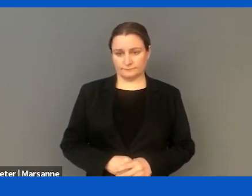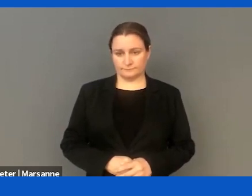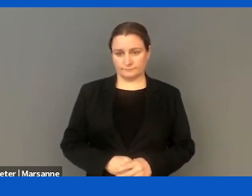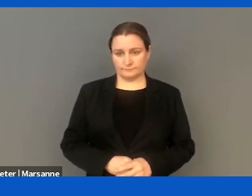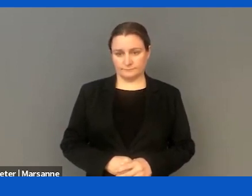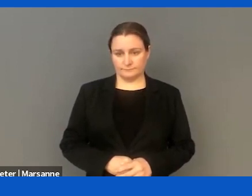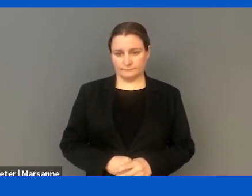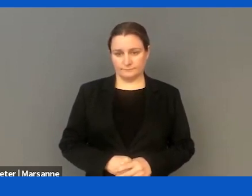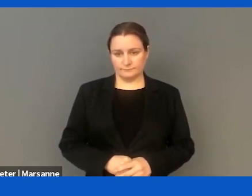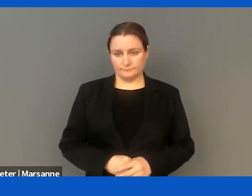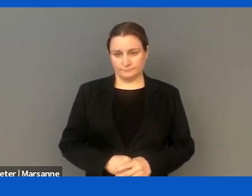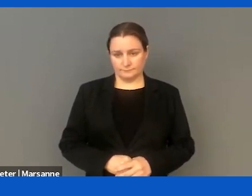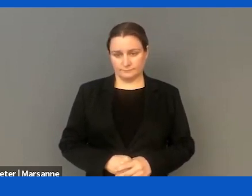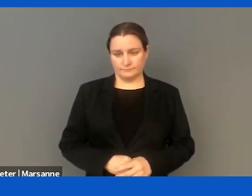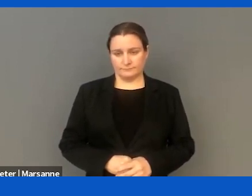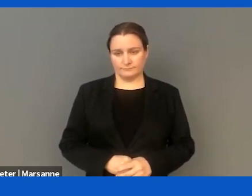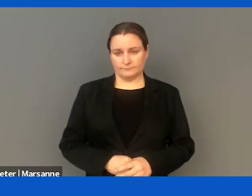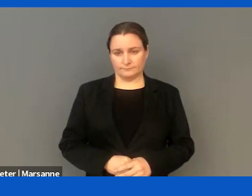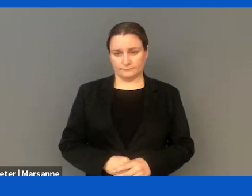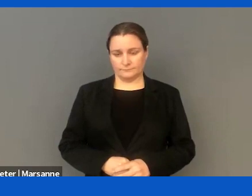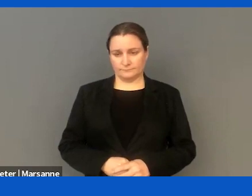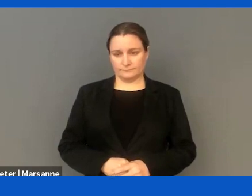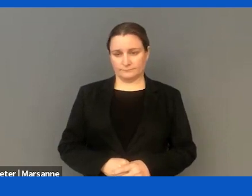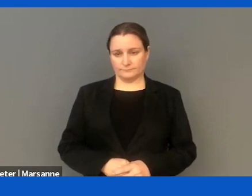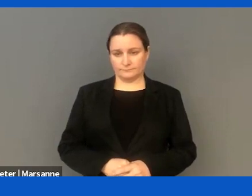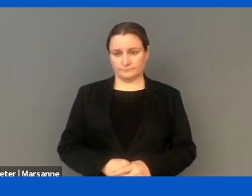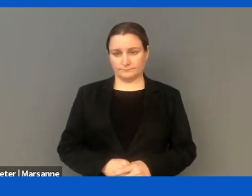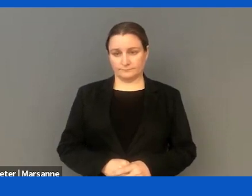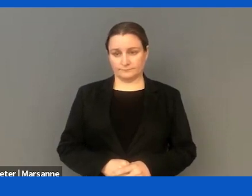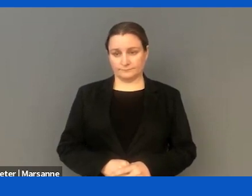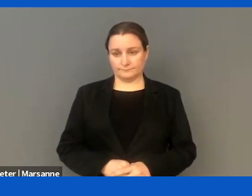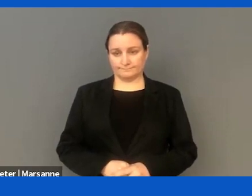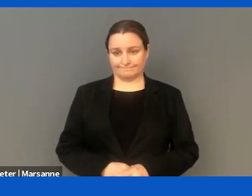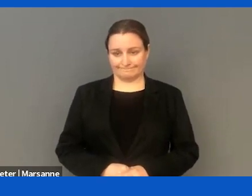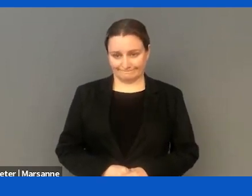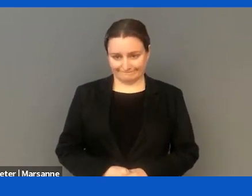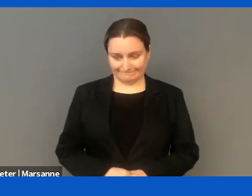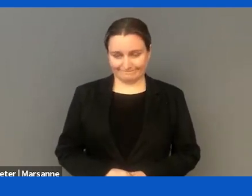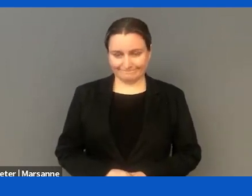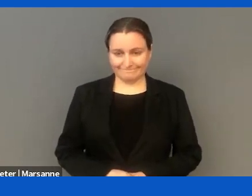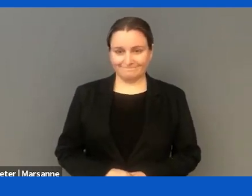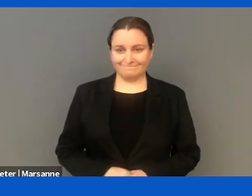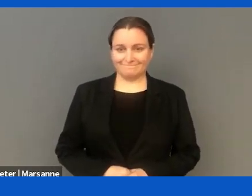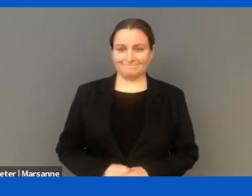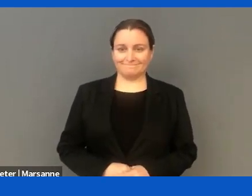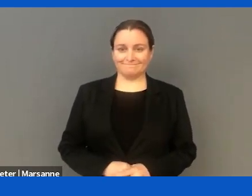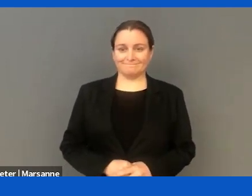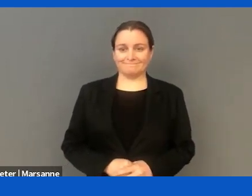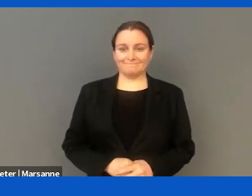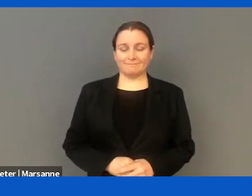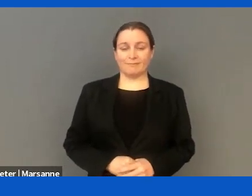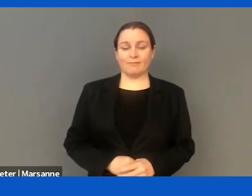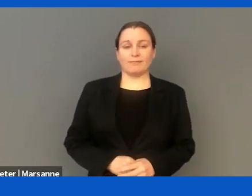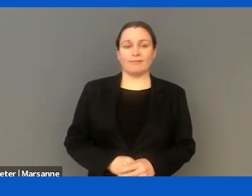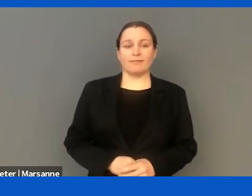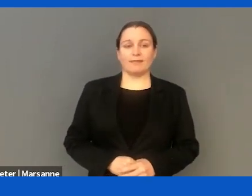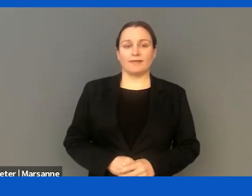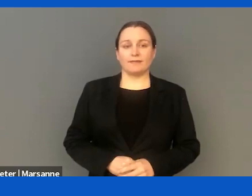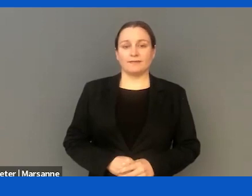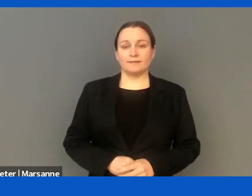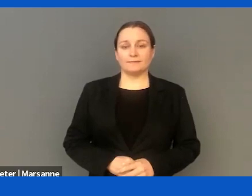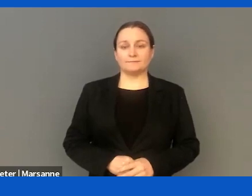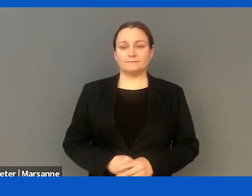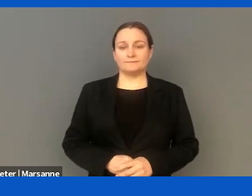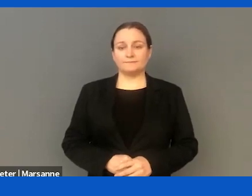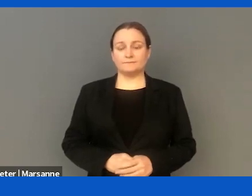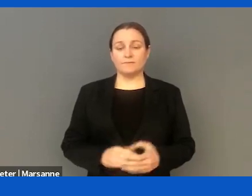the table, still get involved. I think we can't just watch this happen, because like you said, the developments go very quickly. And